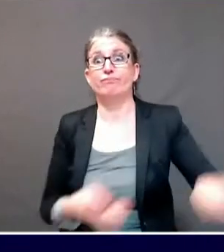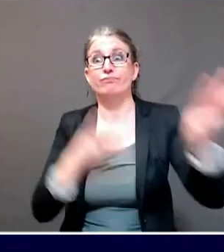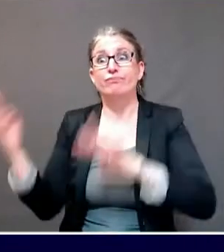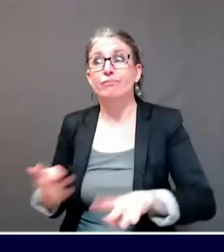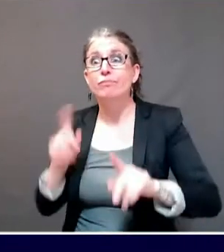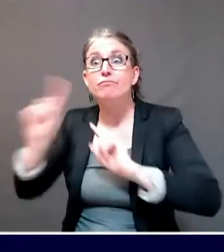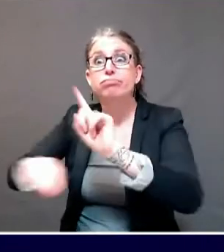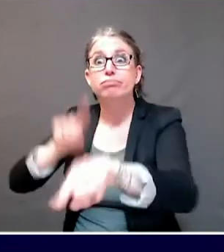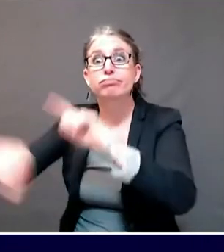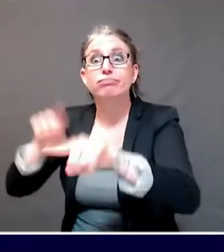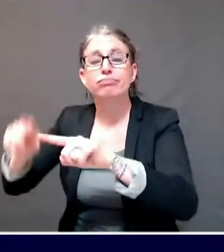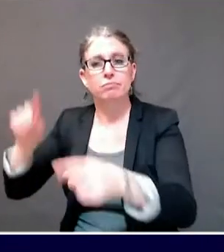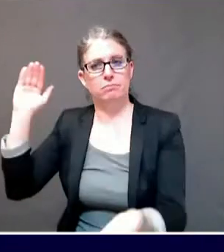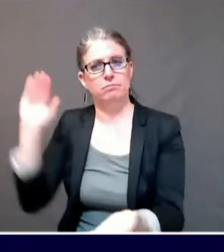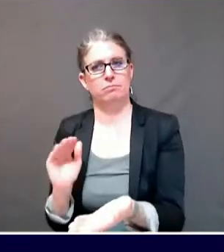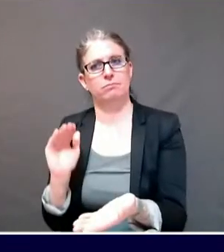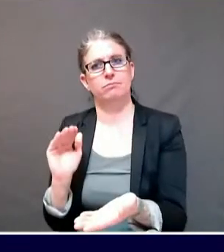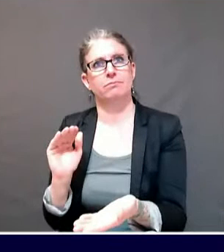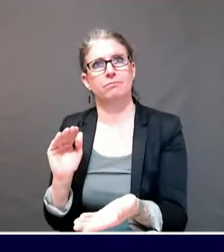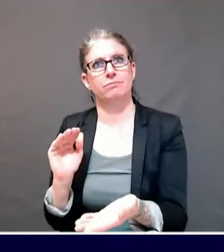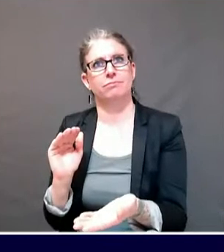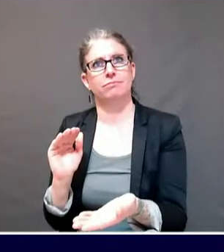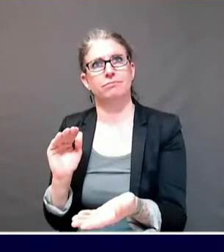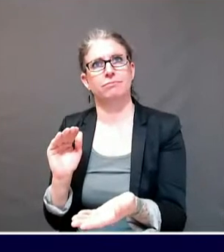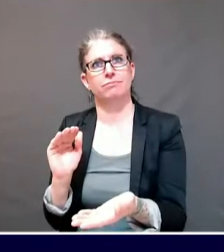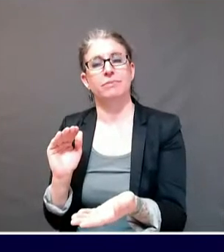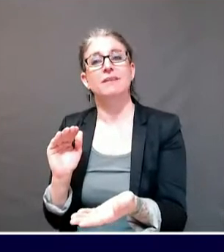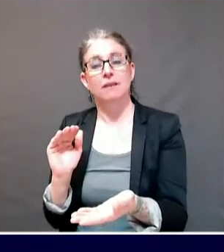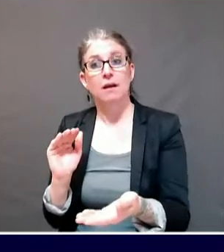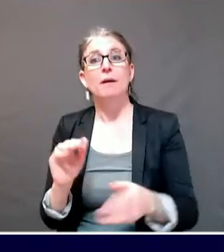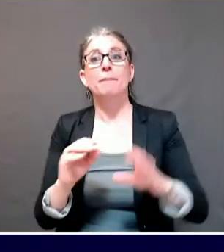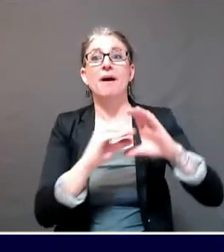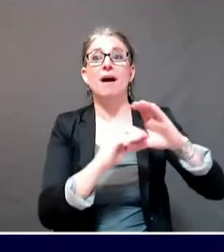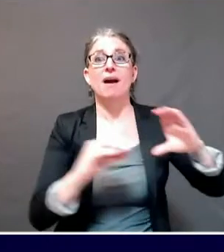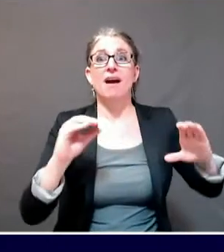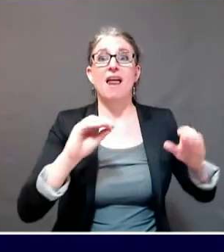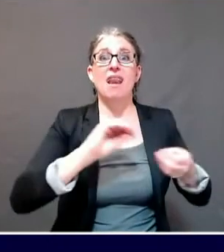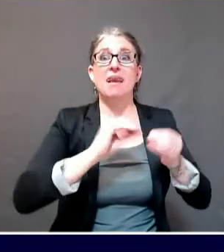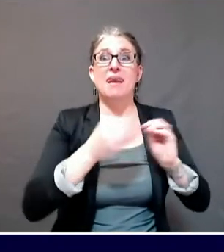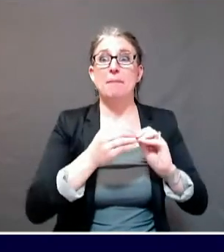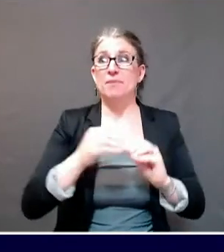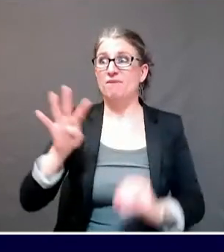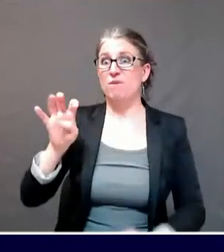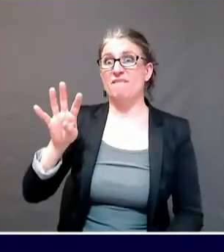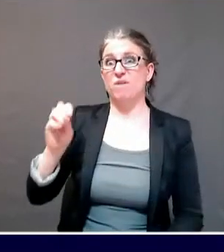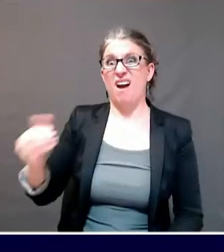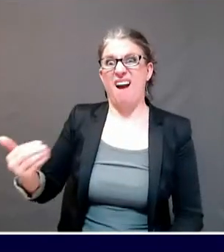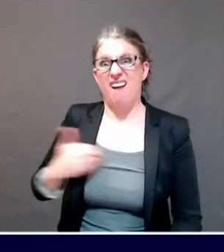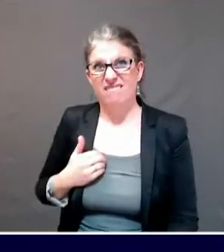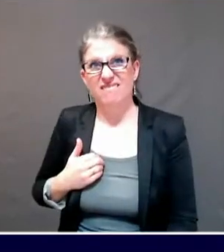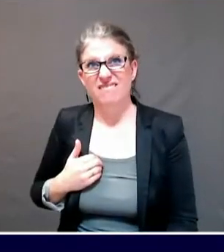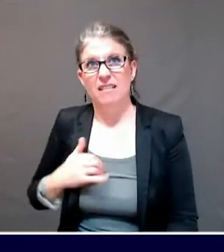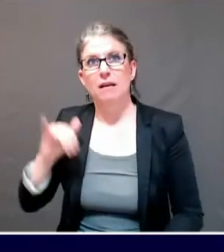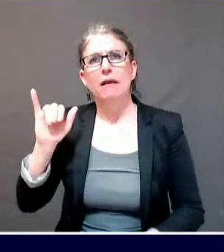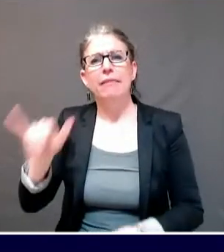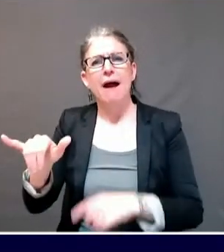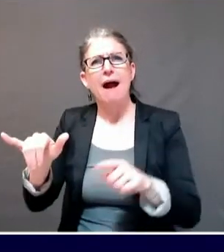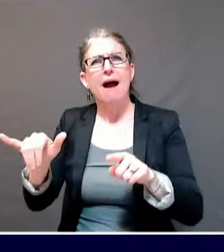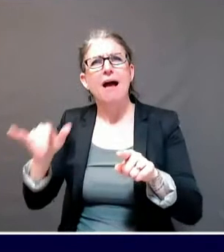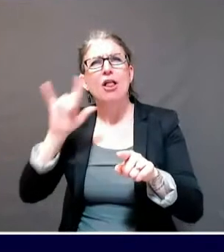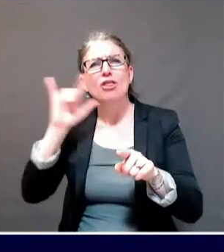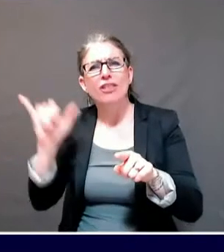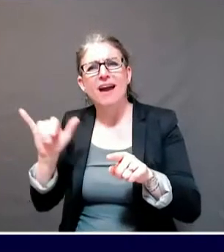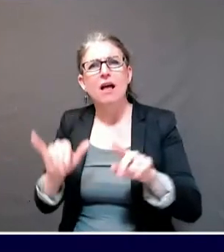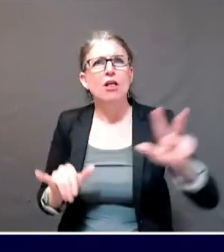is at 355 on a 14-day moving average. In the 14 days prior to